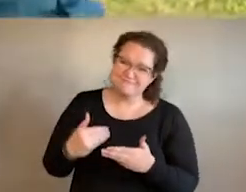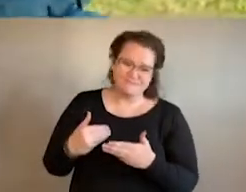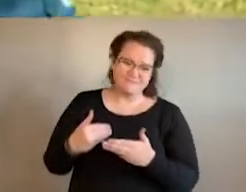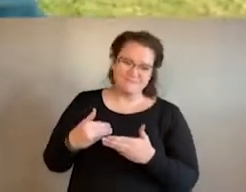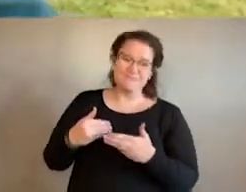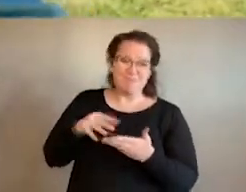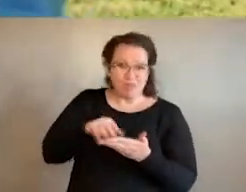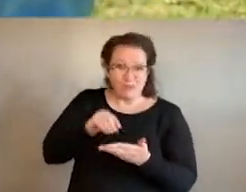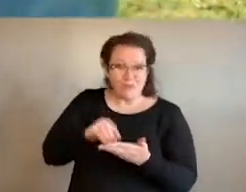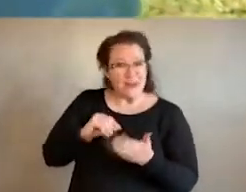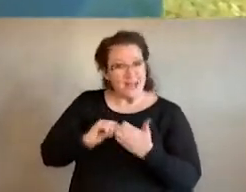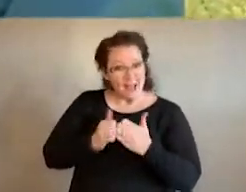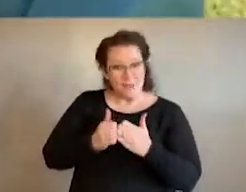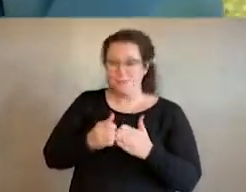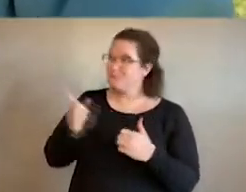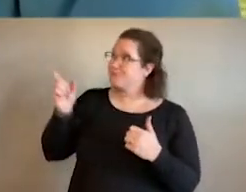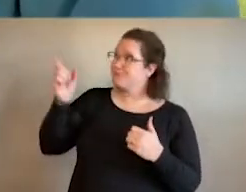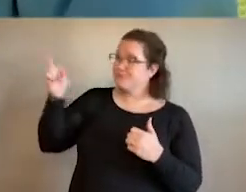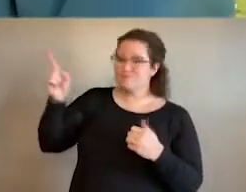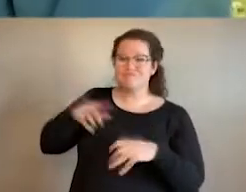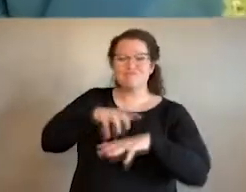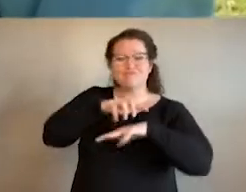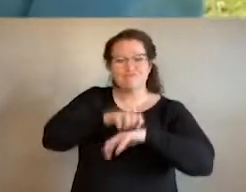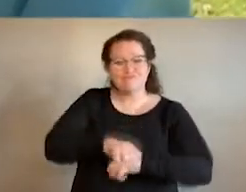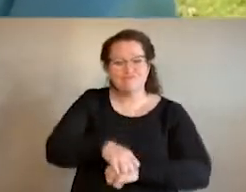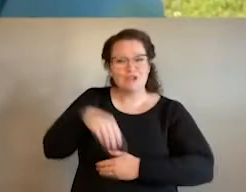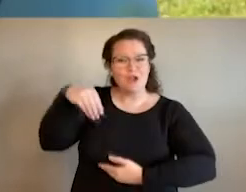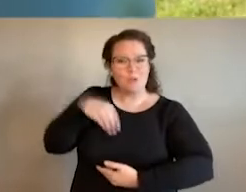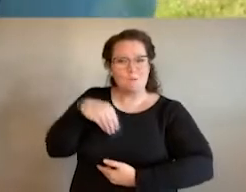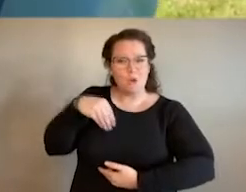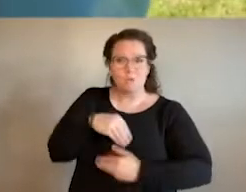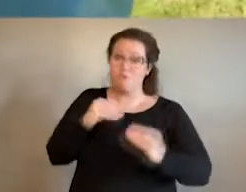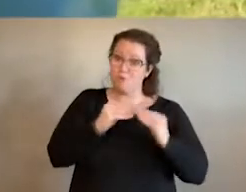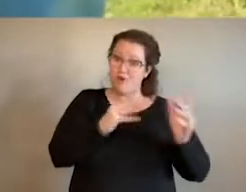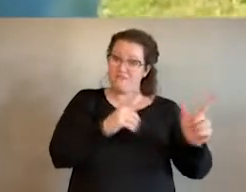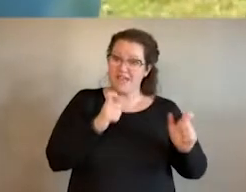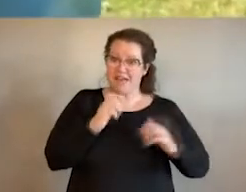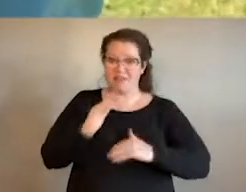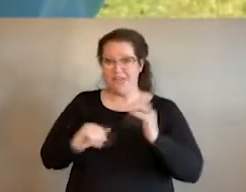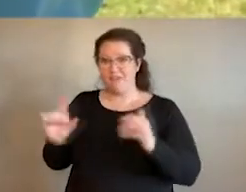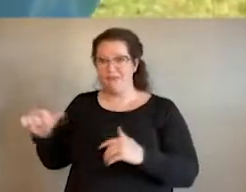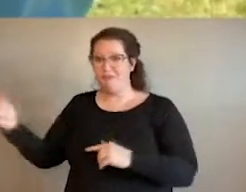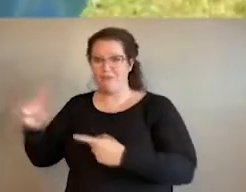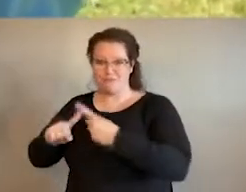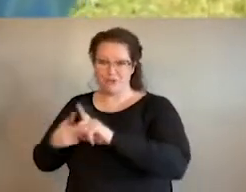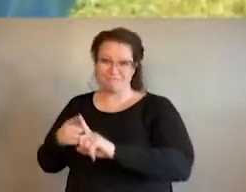there. This one actually is getting used to the bottle quicker than his buddy over there, so.